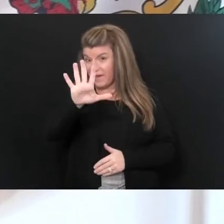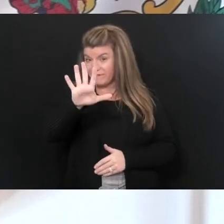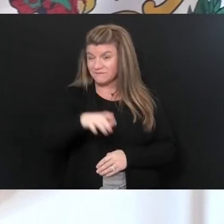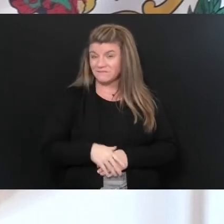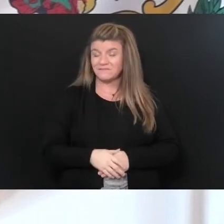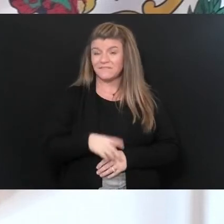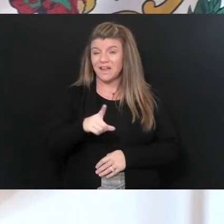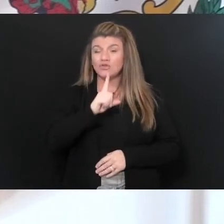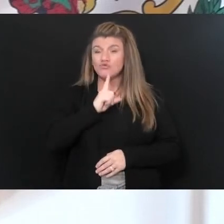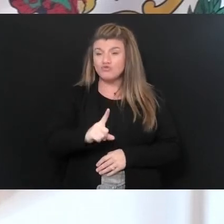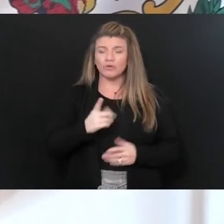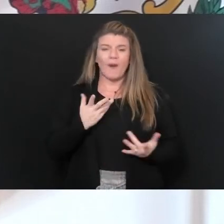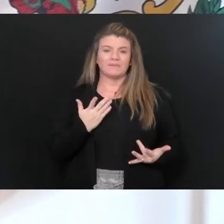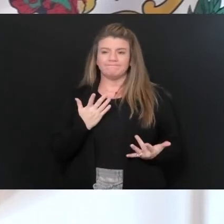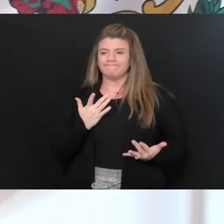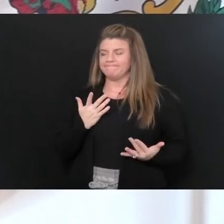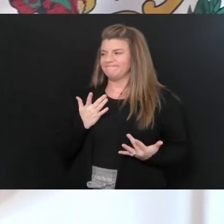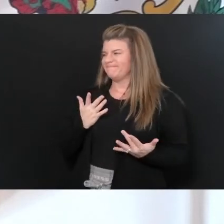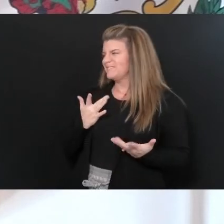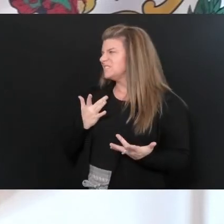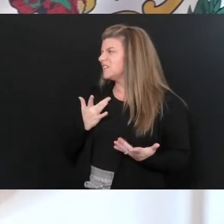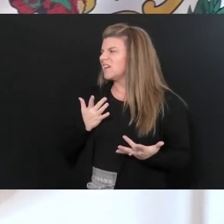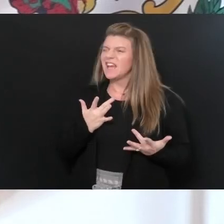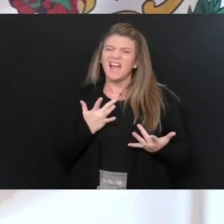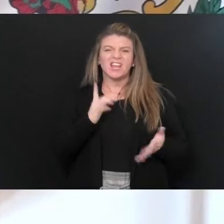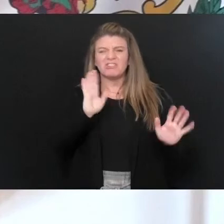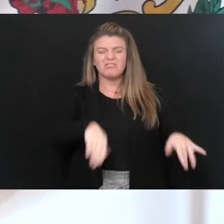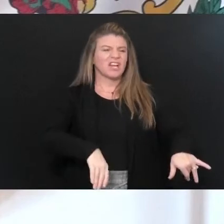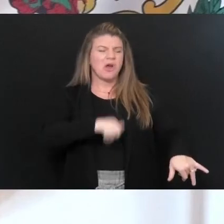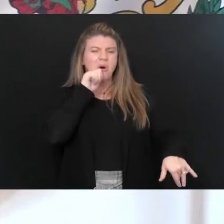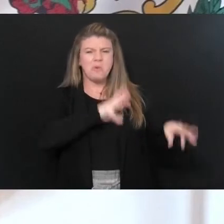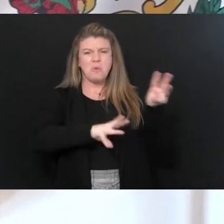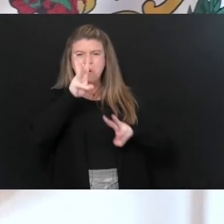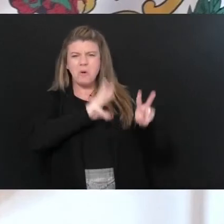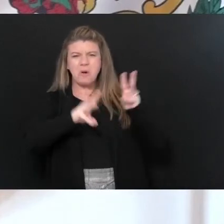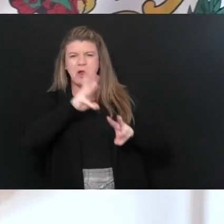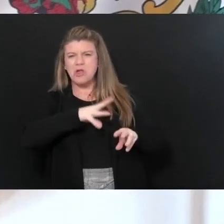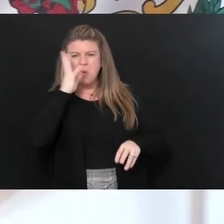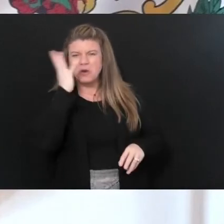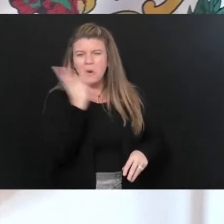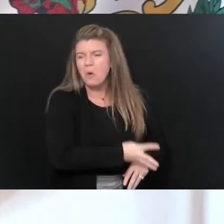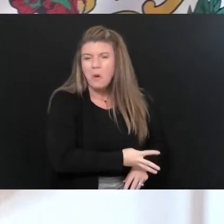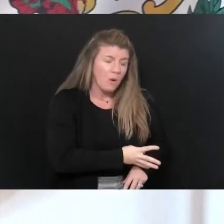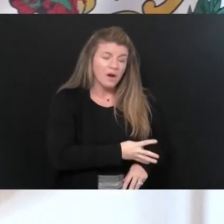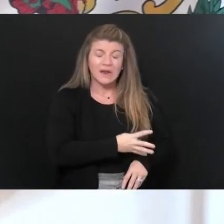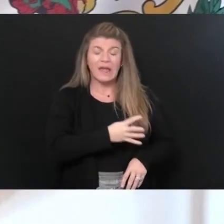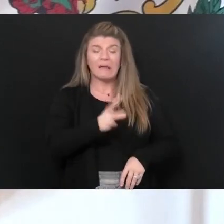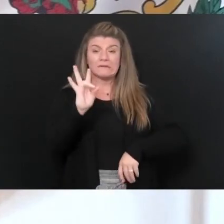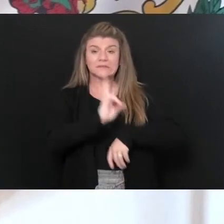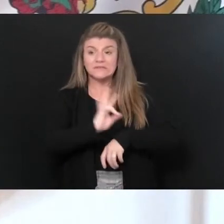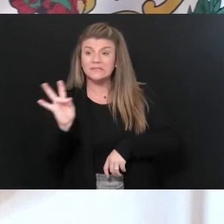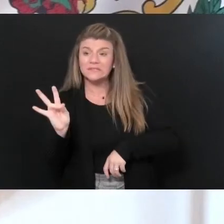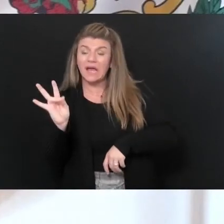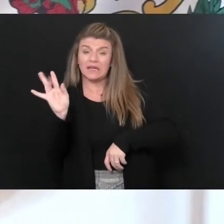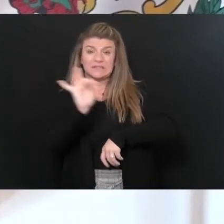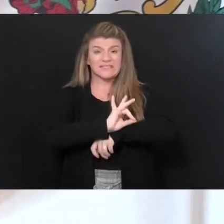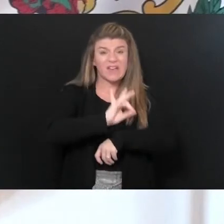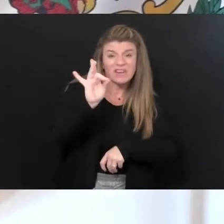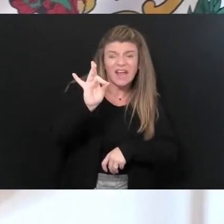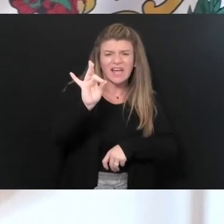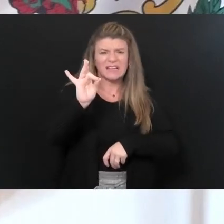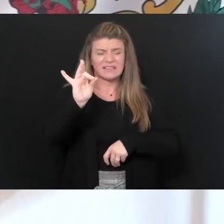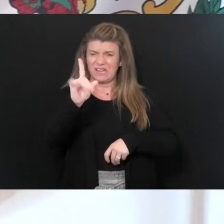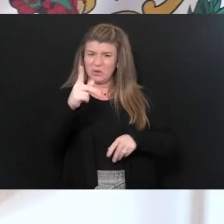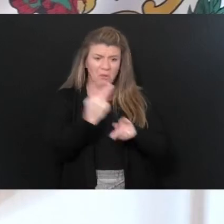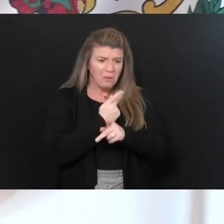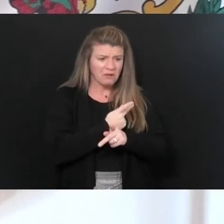and really and truly you wait and you just mess around with it and everything, and then all of a sudden 6 or 7 or 8 days later, we